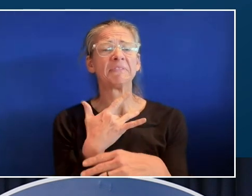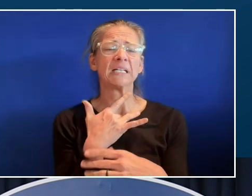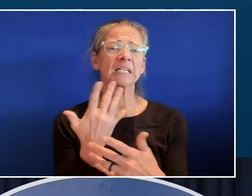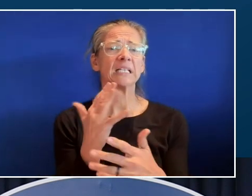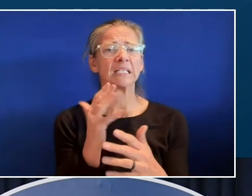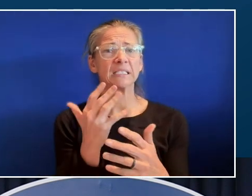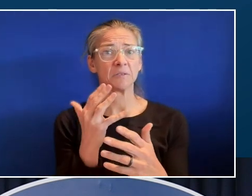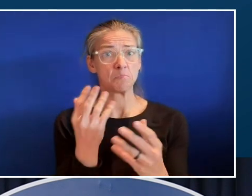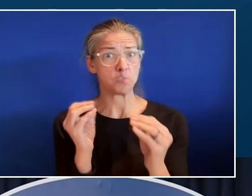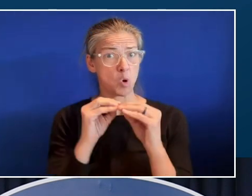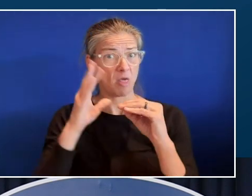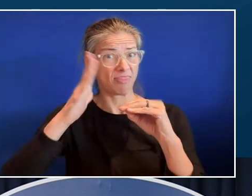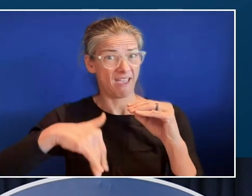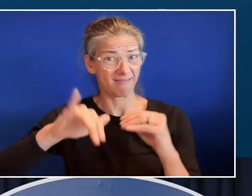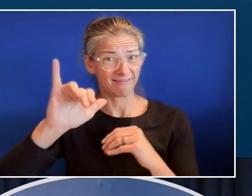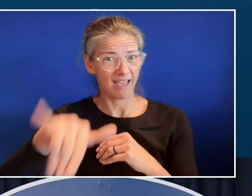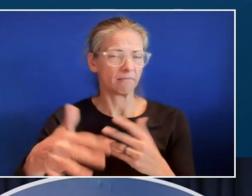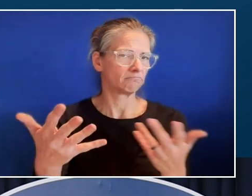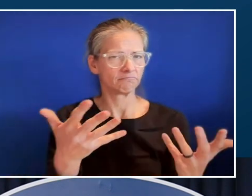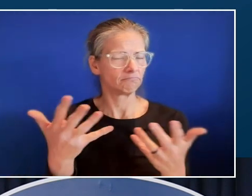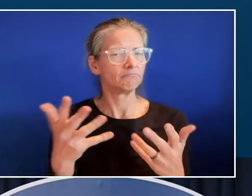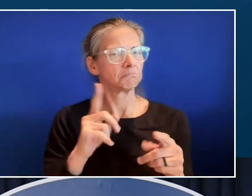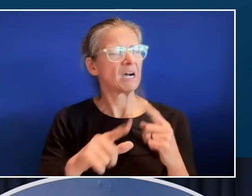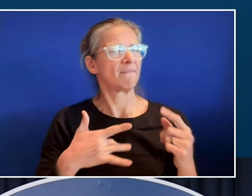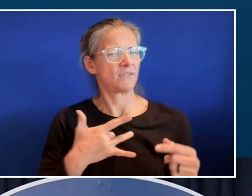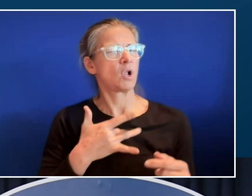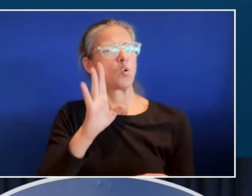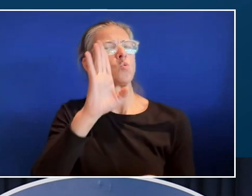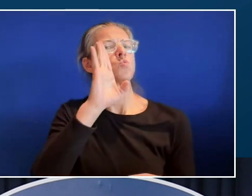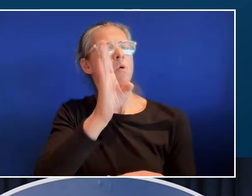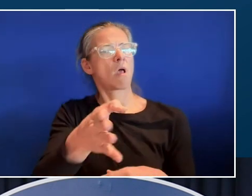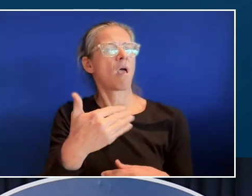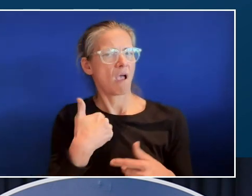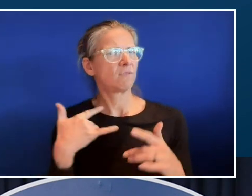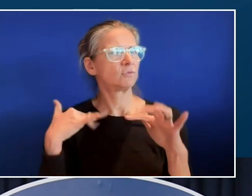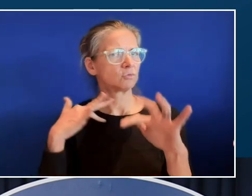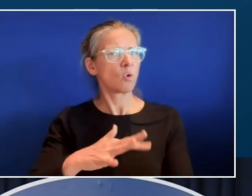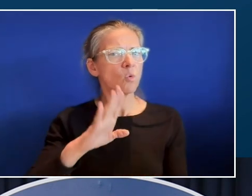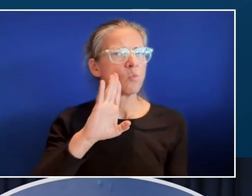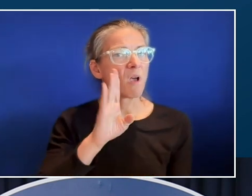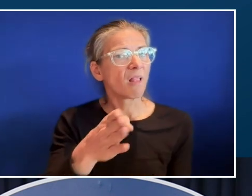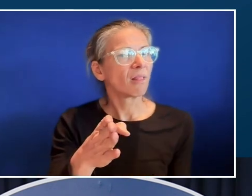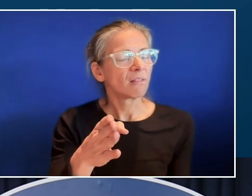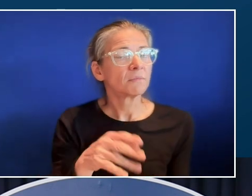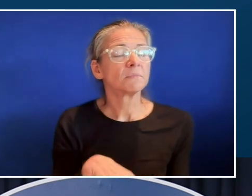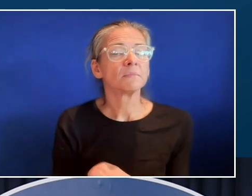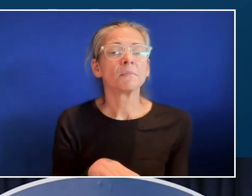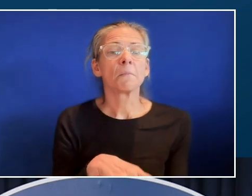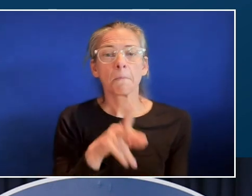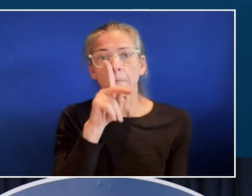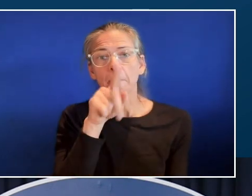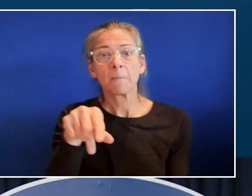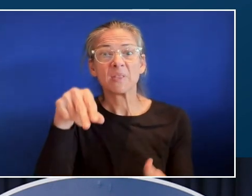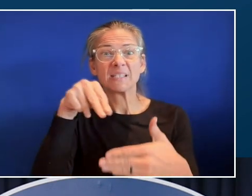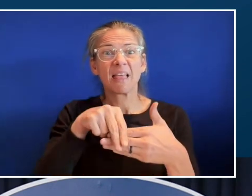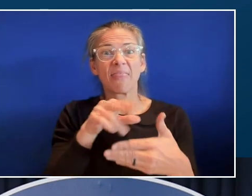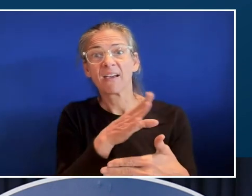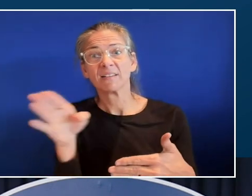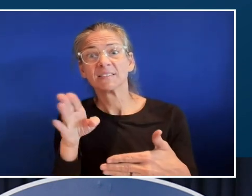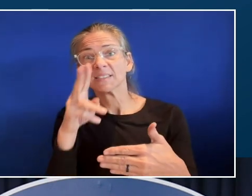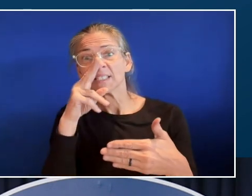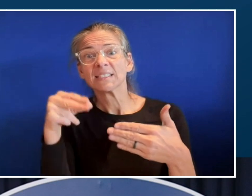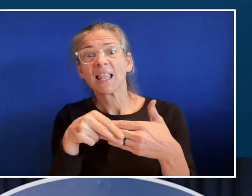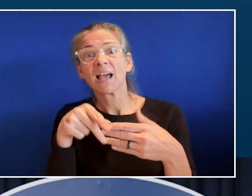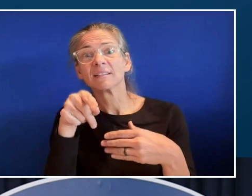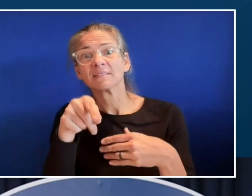in how much snow we'll get. There's high confidence that we are going to get snow. And over here on this part of the